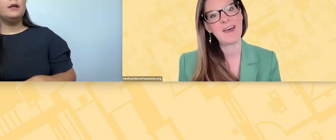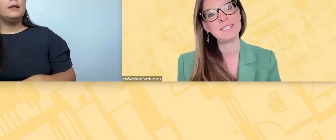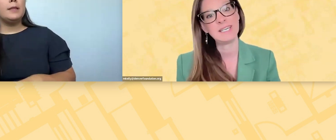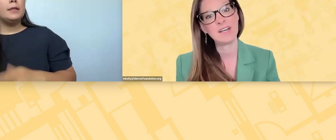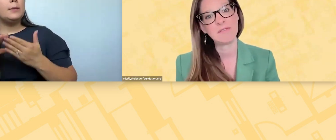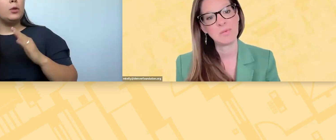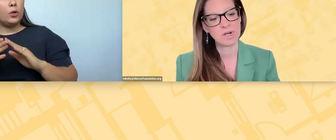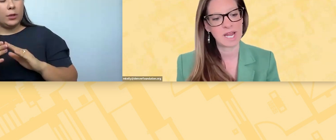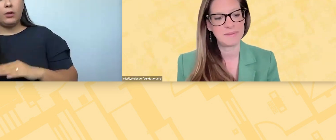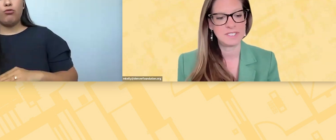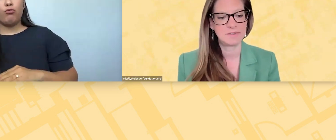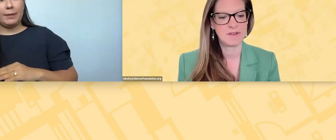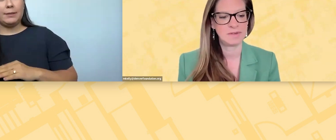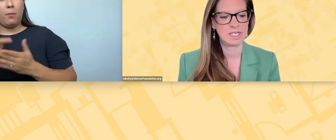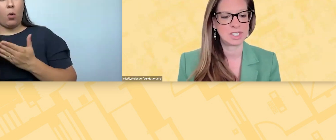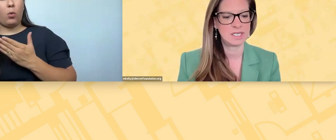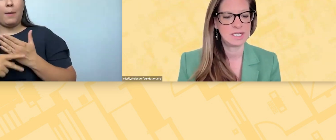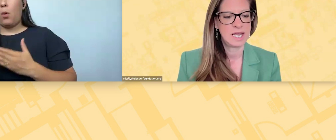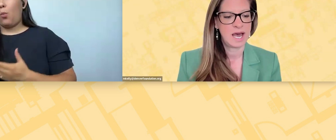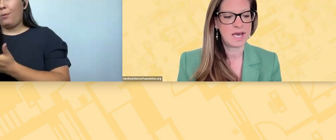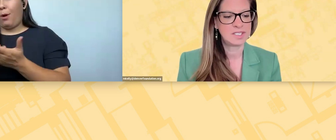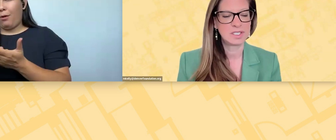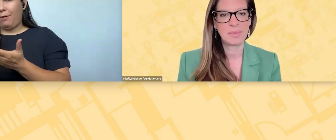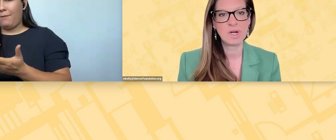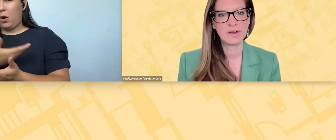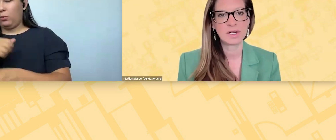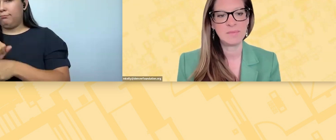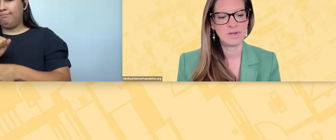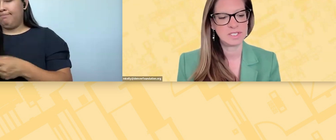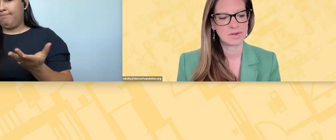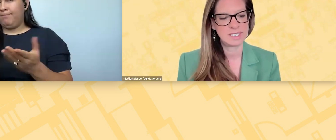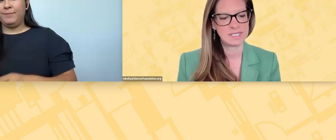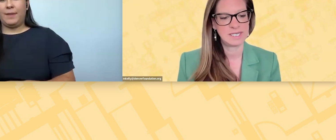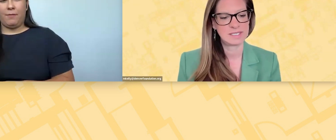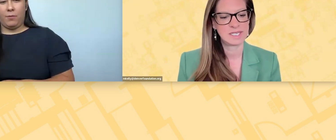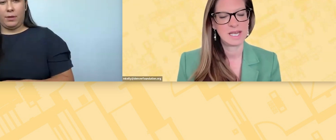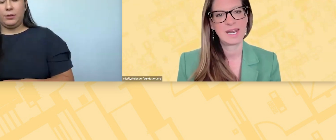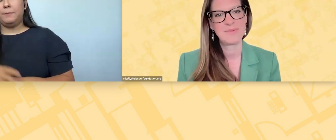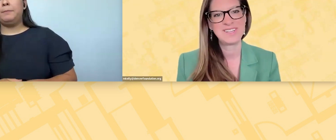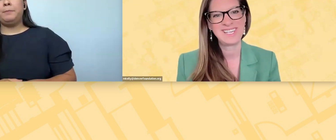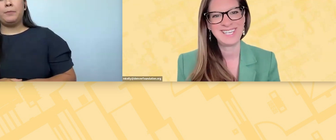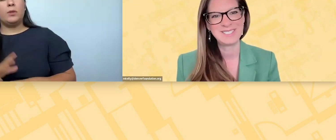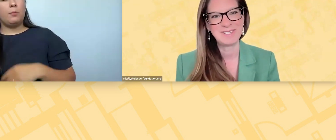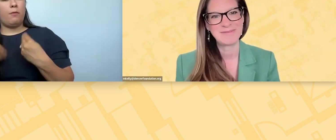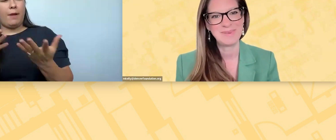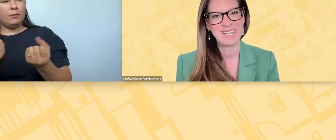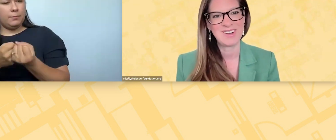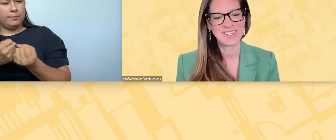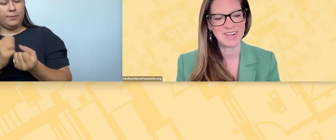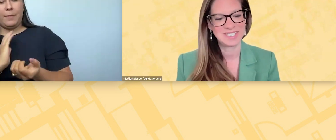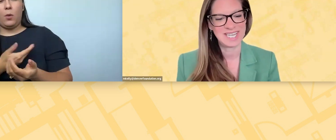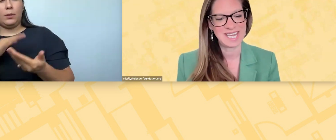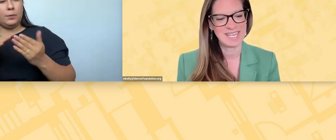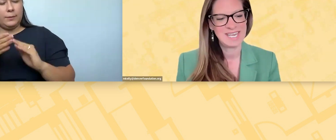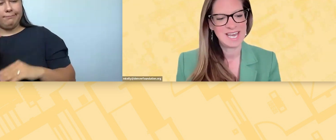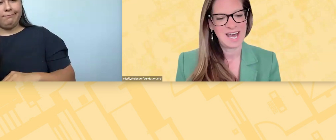one facet of our work at the Denver Foundation to support our community's greatest needs. And I want to thank each of you for being on